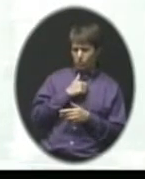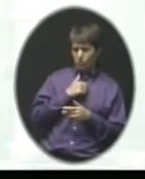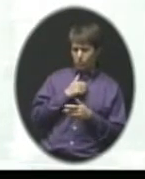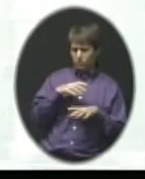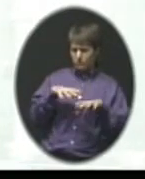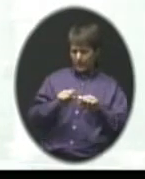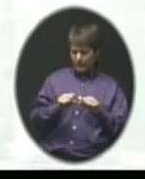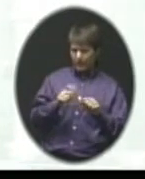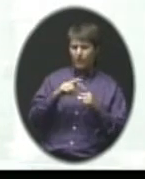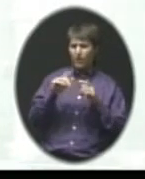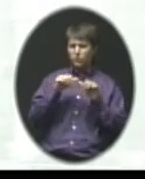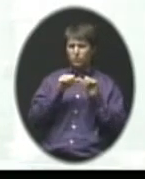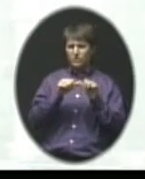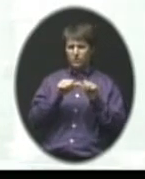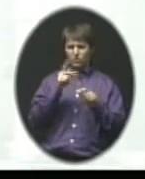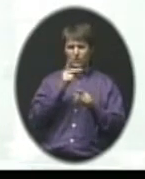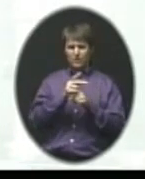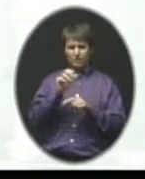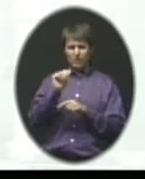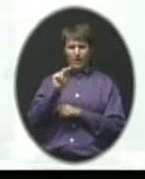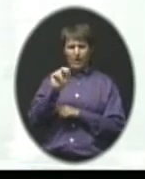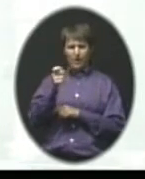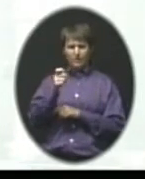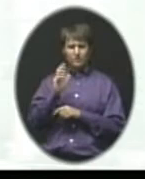that we'd continue to keep the annex at our own cost.